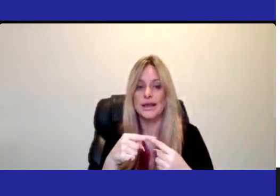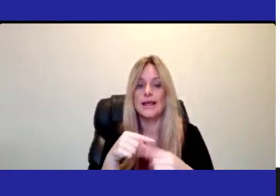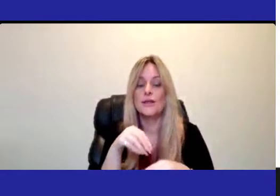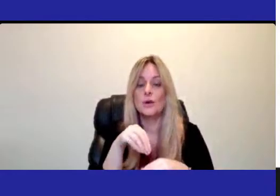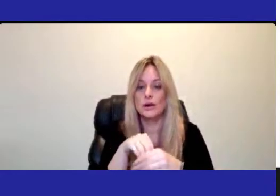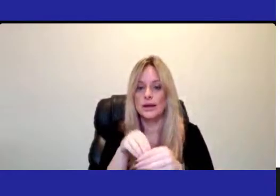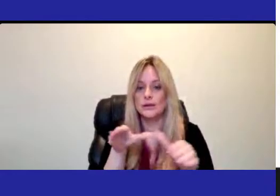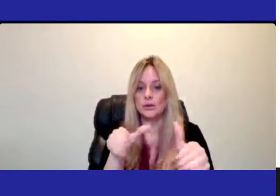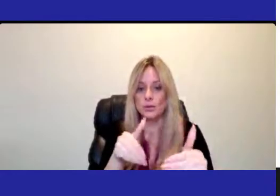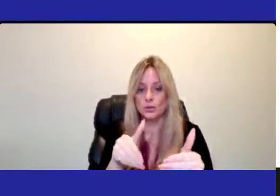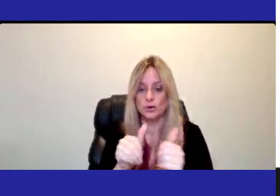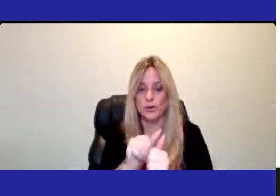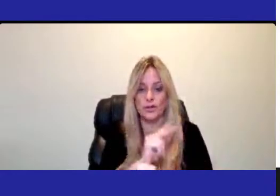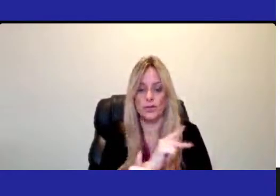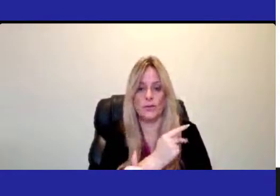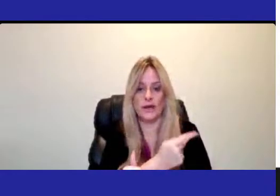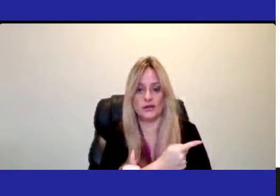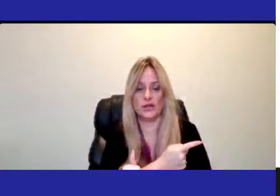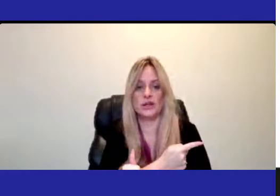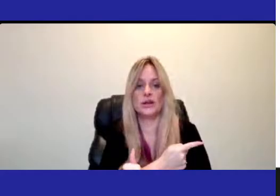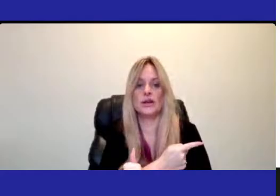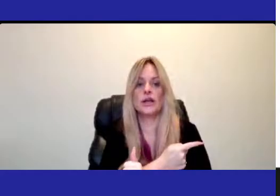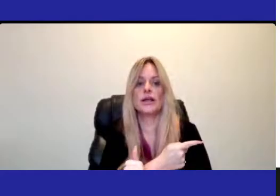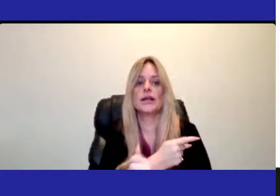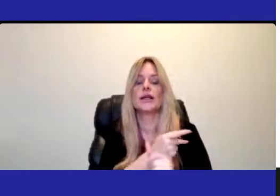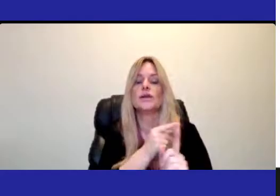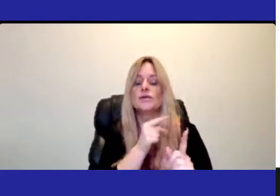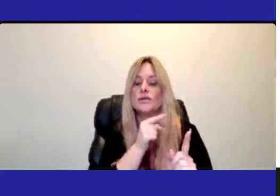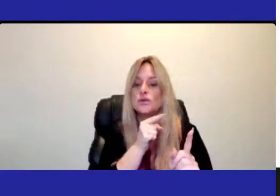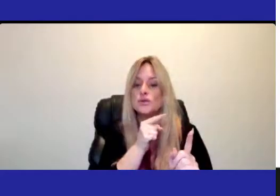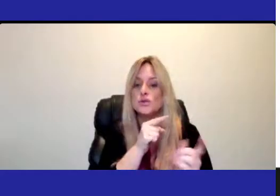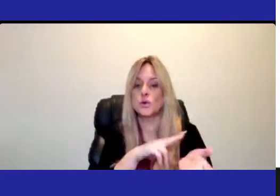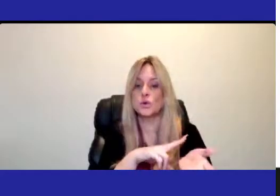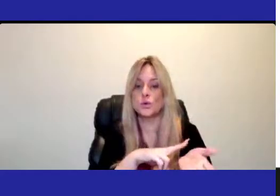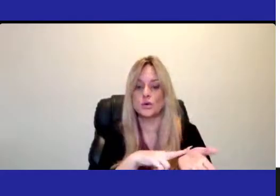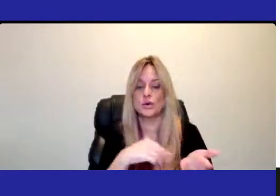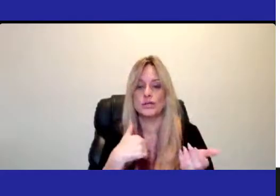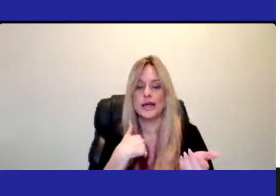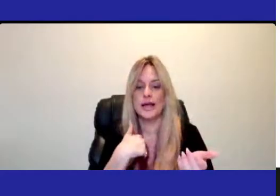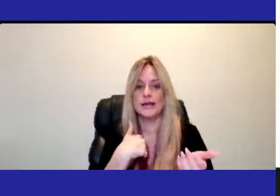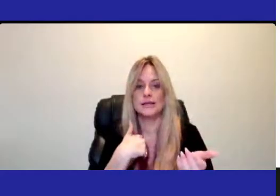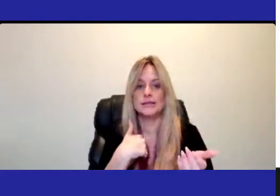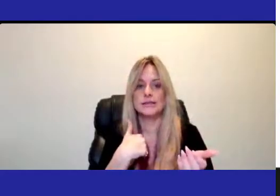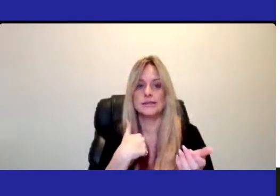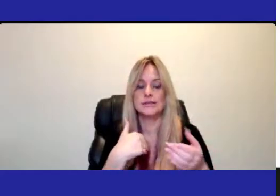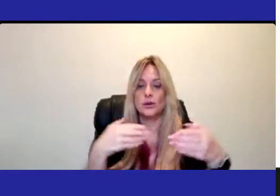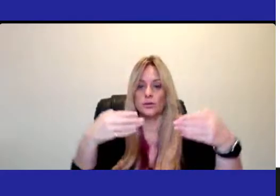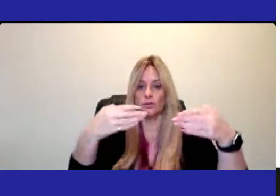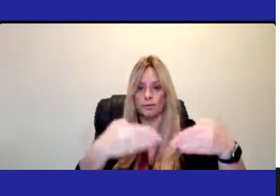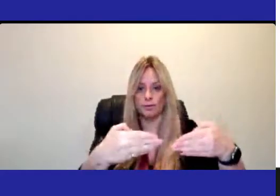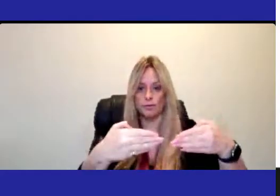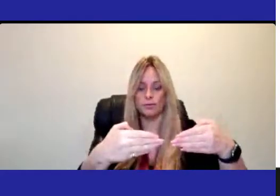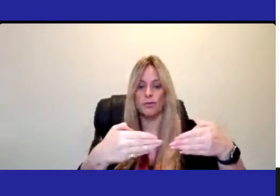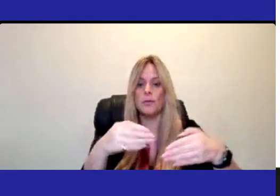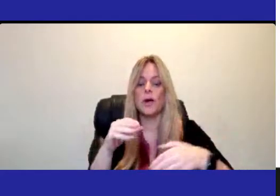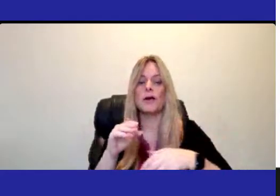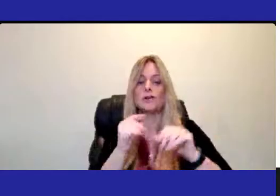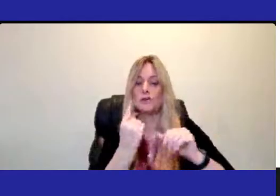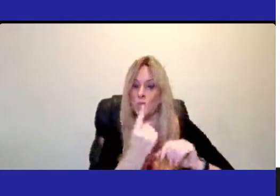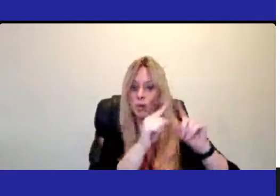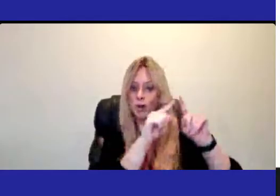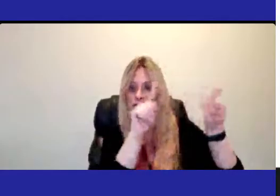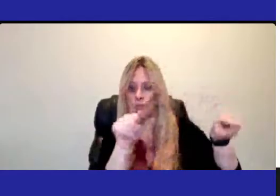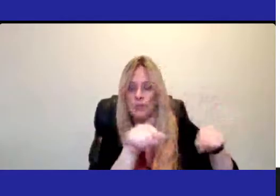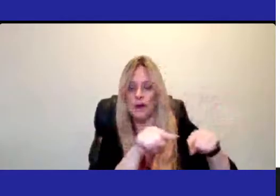patient, they have a dual stand of monitors so that one monitor can